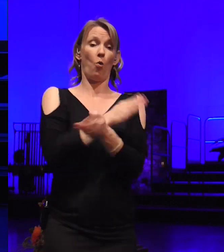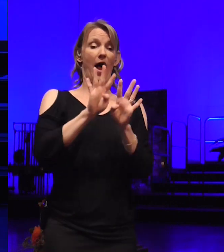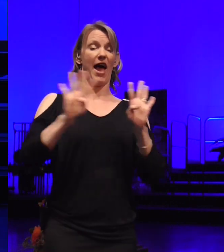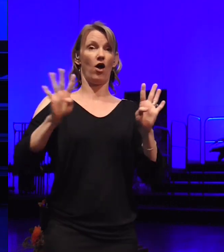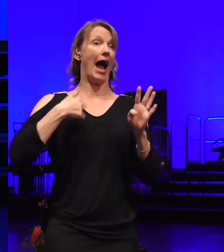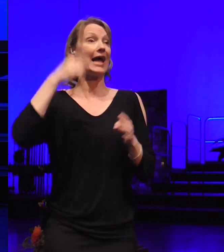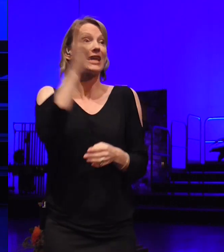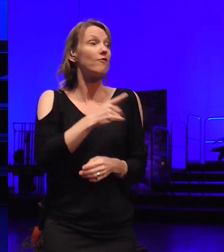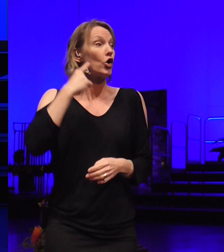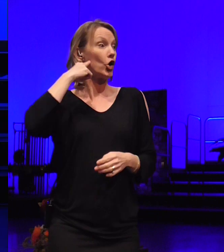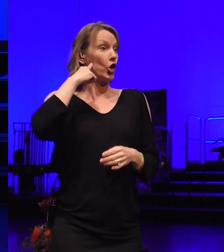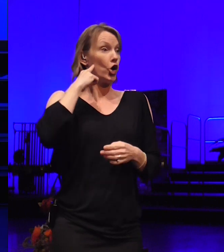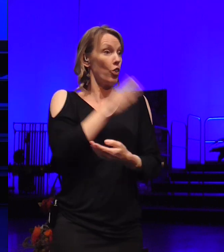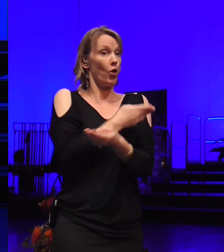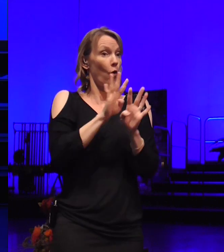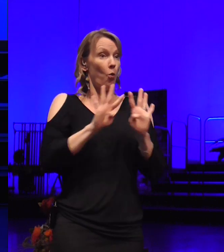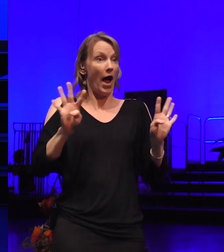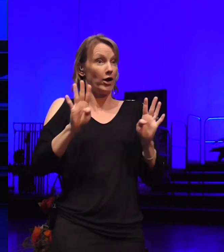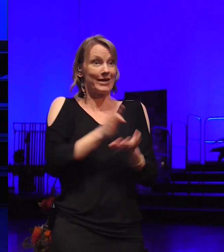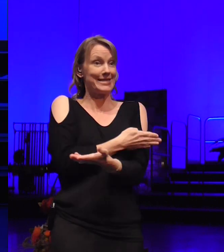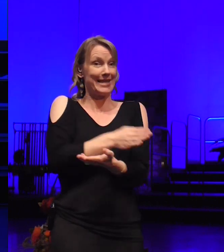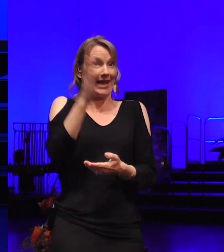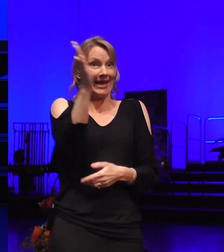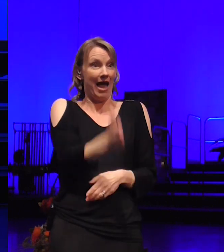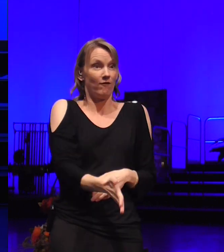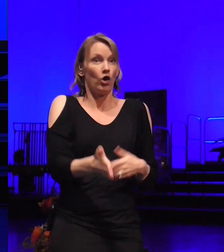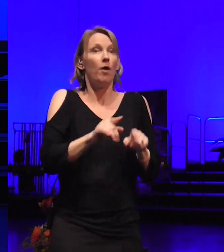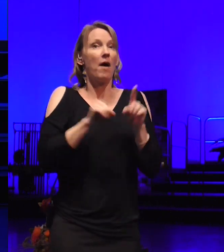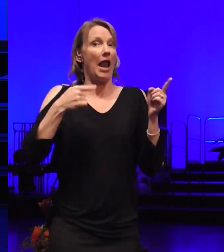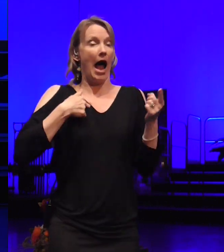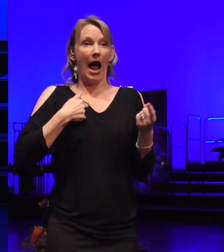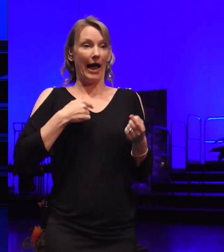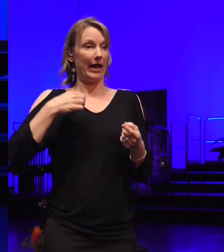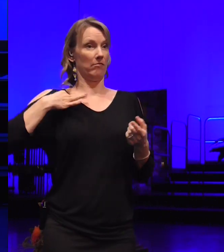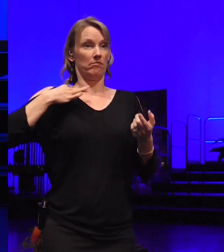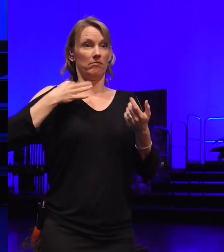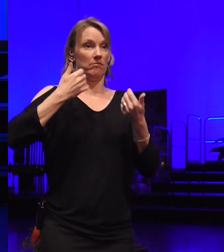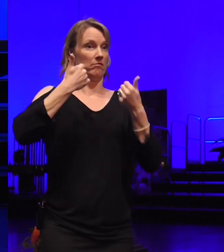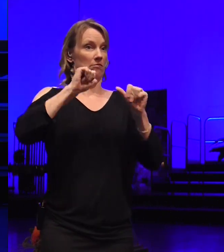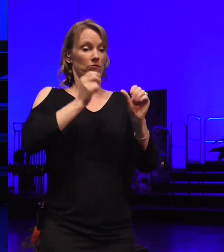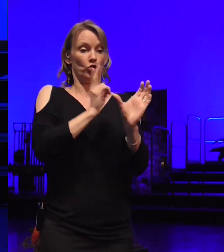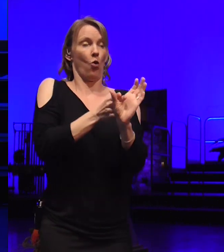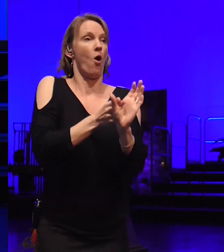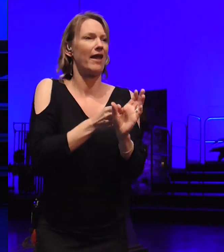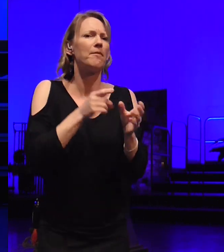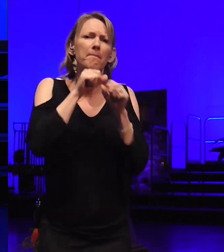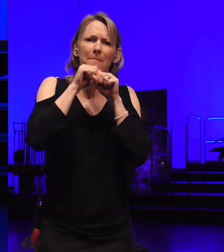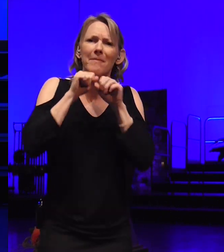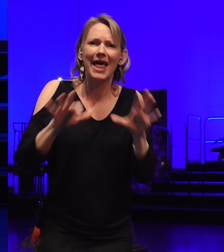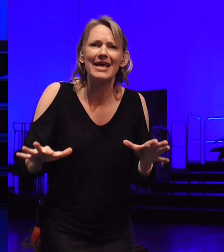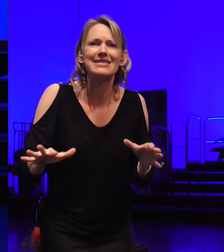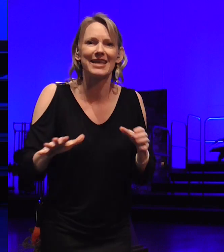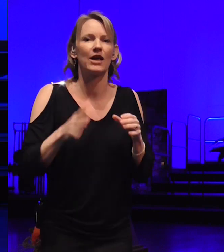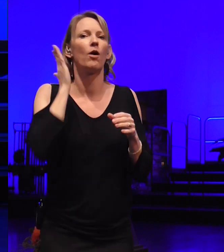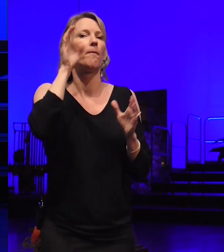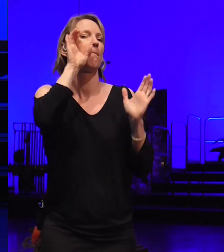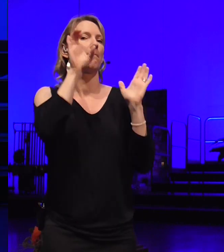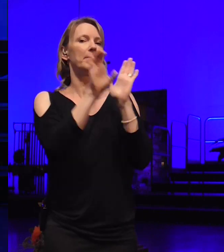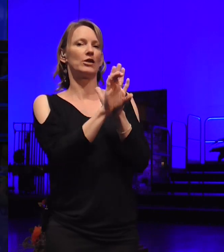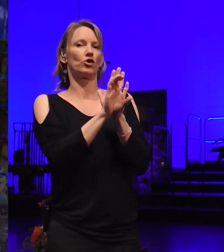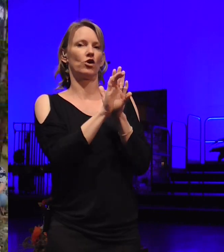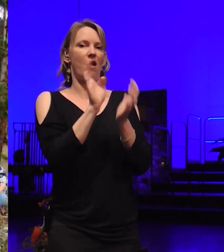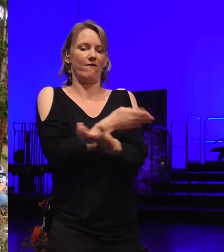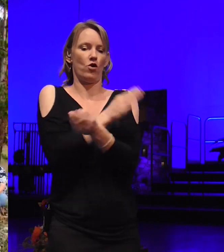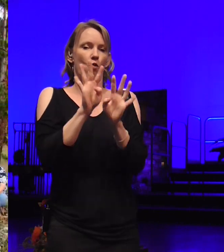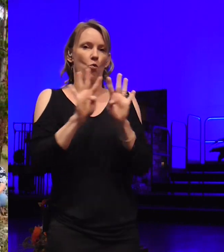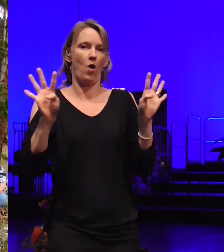the choir sing, but there I was auditioning to be in the choir. And what a blessing it would turn to be. There will be a pic